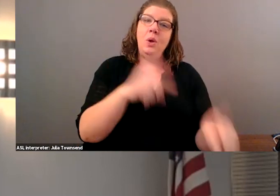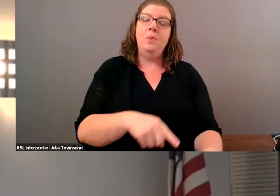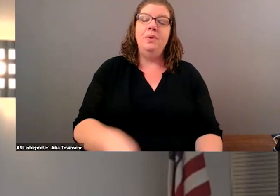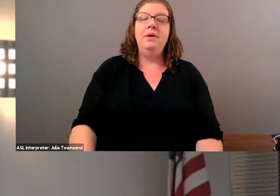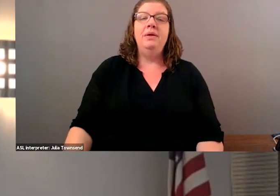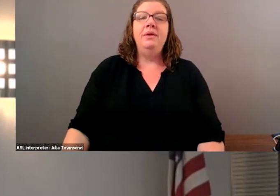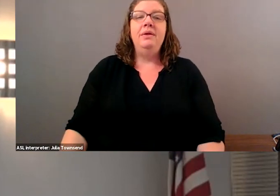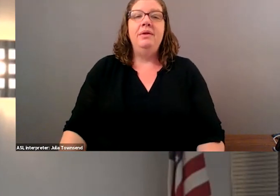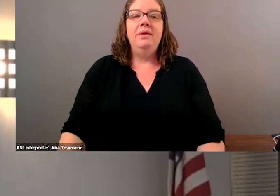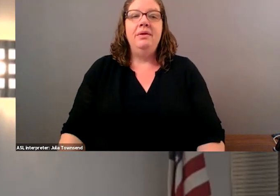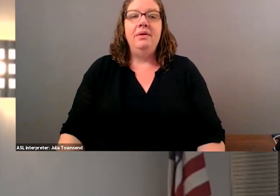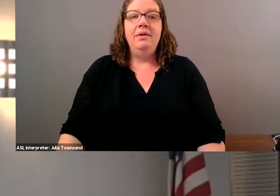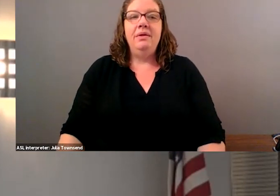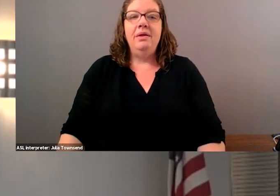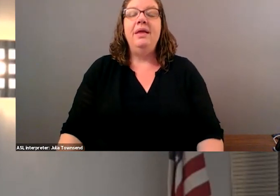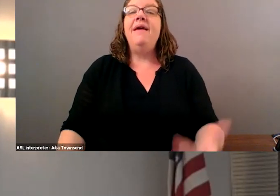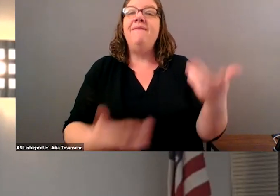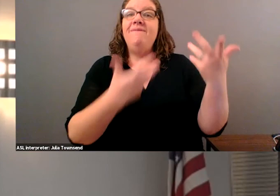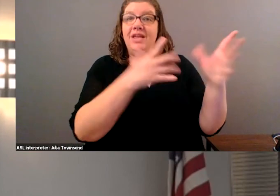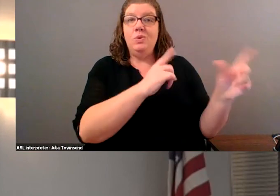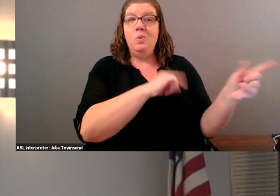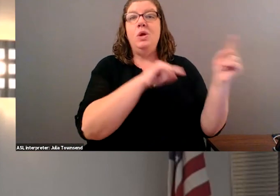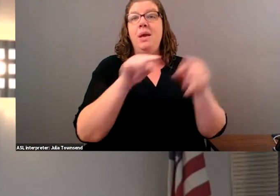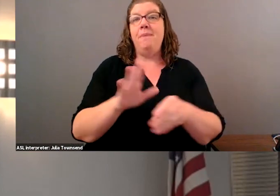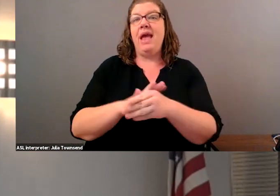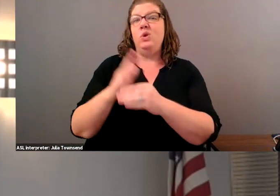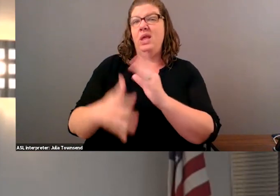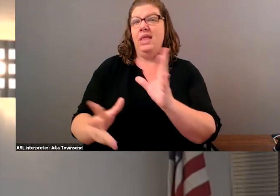Adjourning to closed session, we will come back to end the meeting.